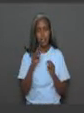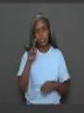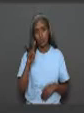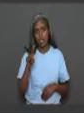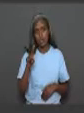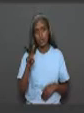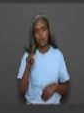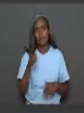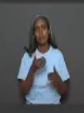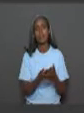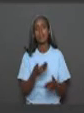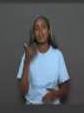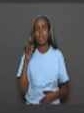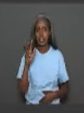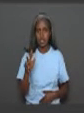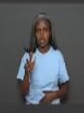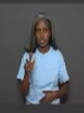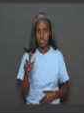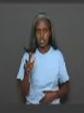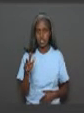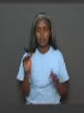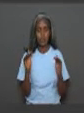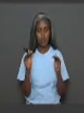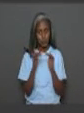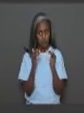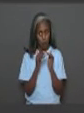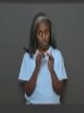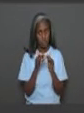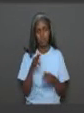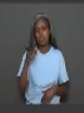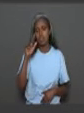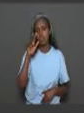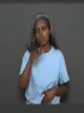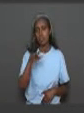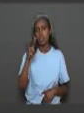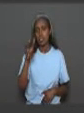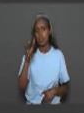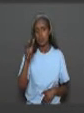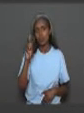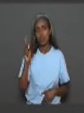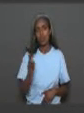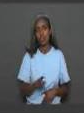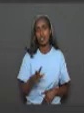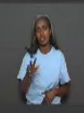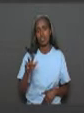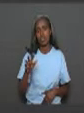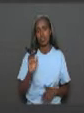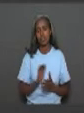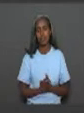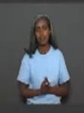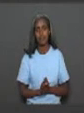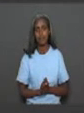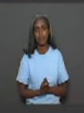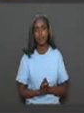plus 1 minus 3, which equals 32 over 3.